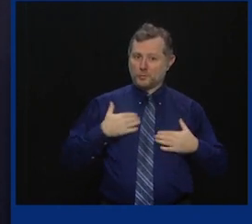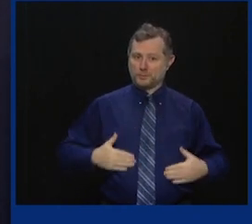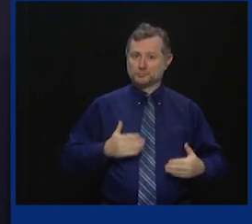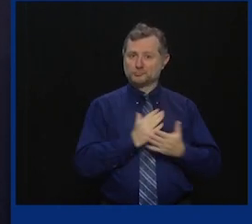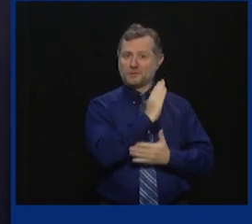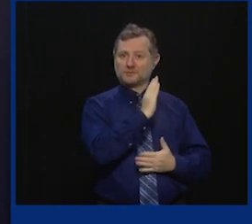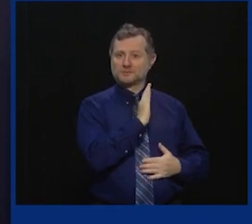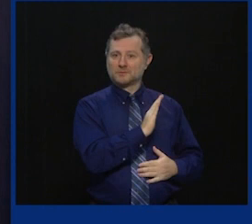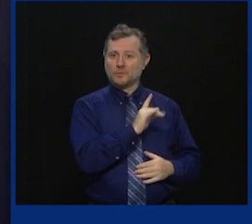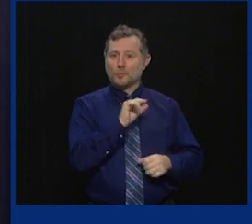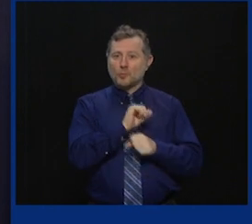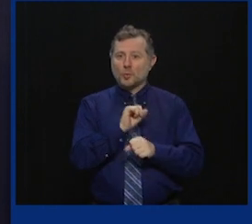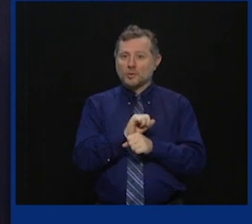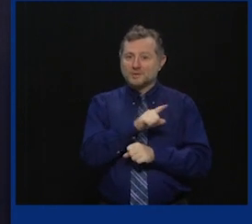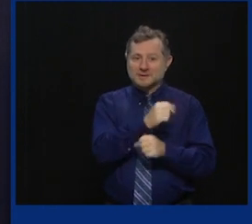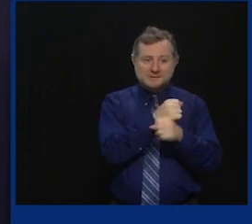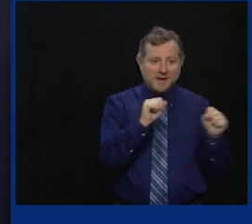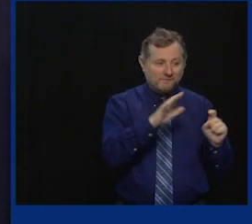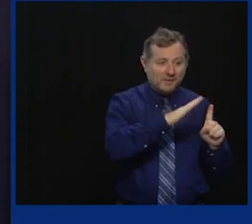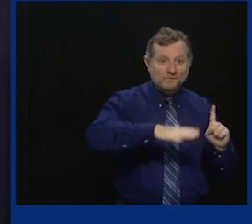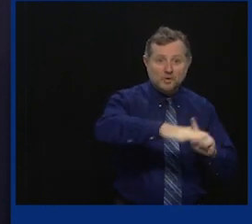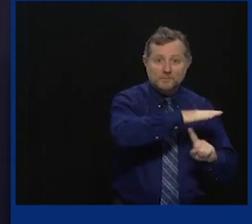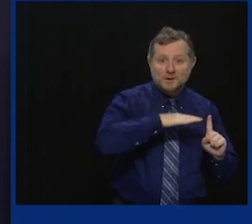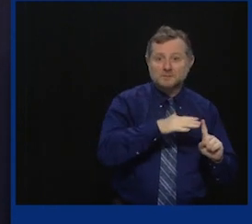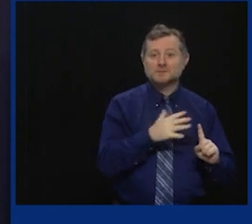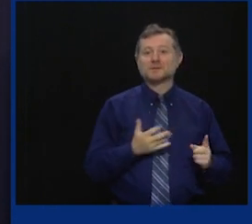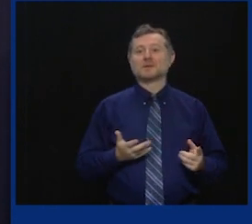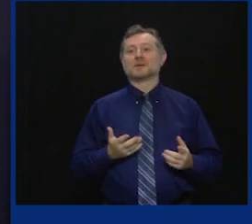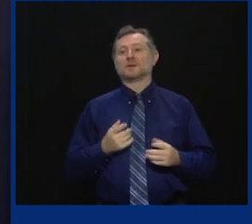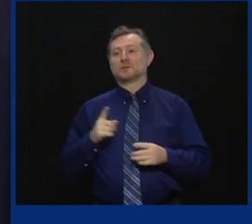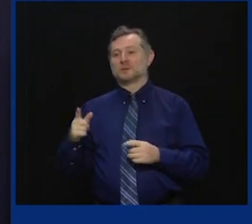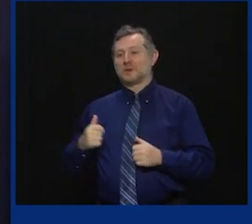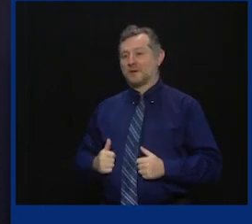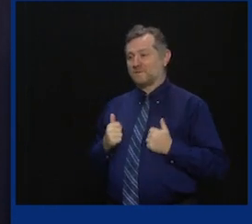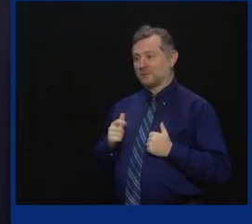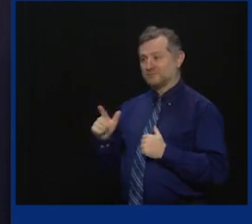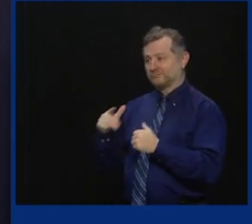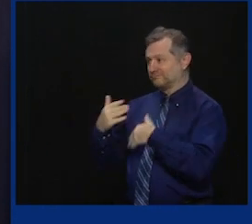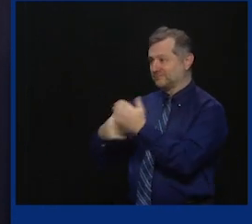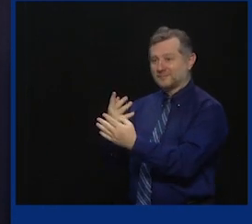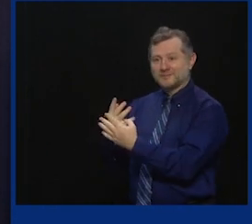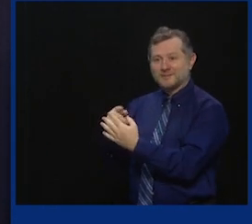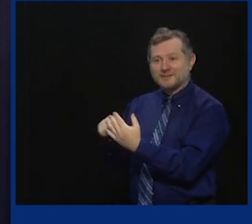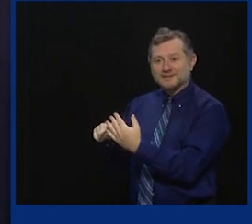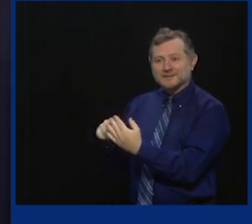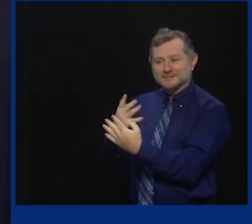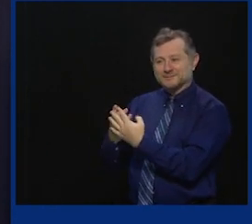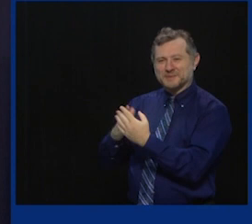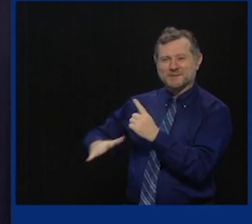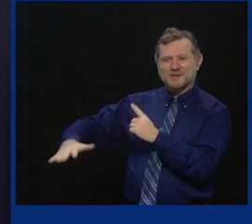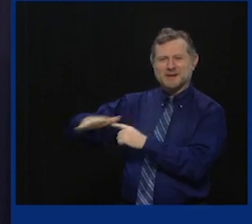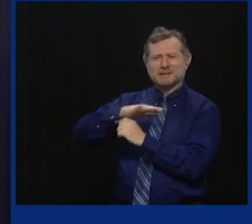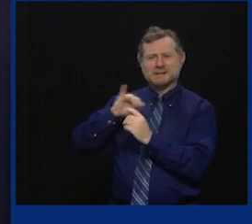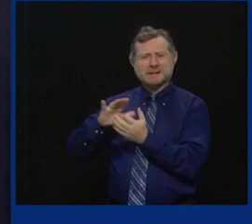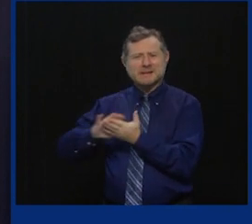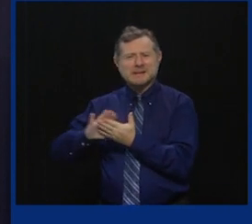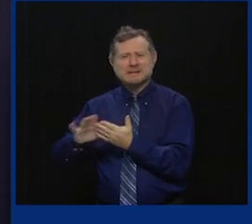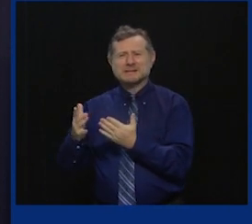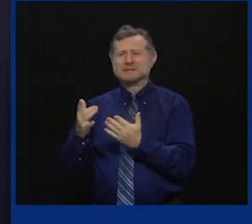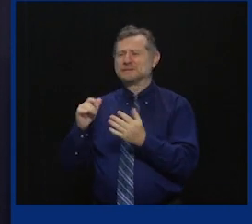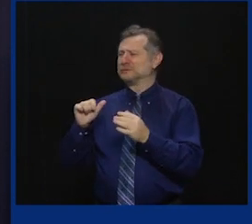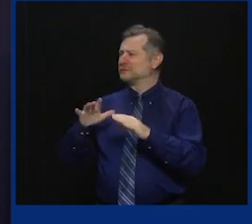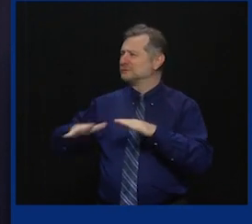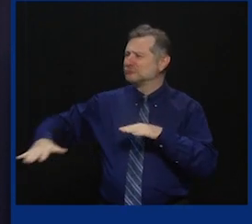right to live and exist in an environment that is clean, hygienic, and above all,